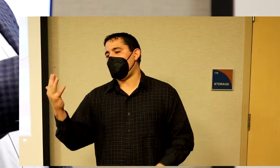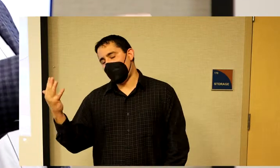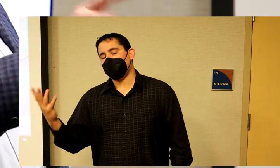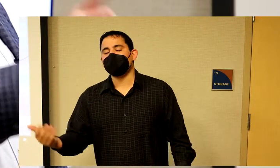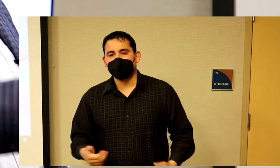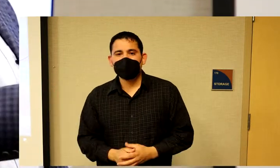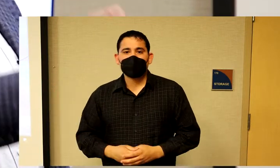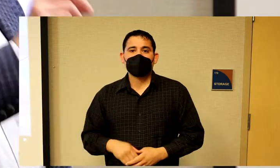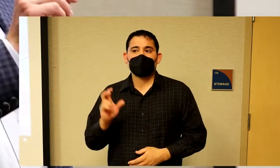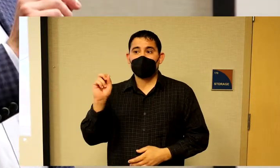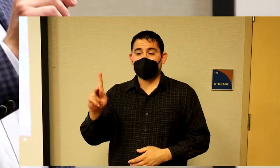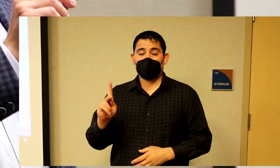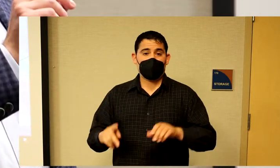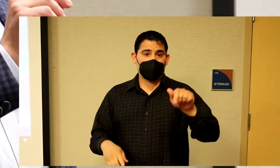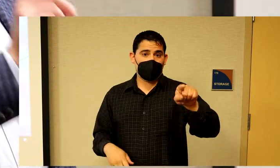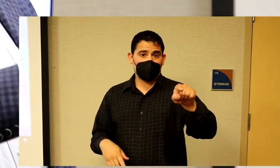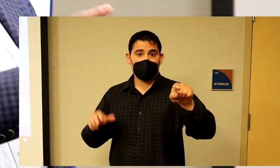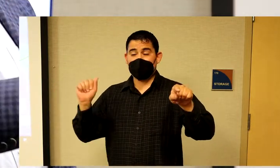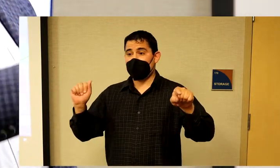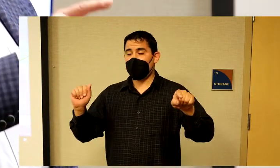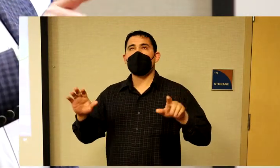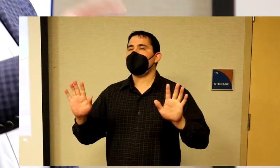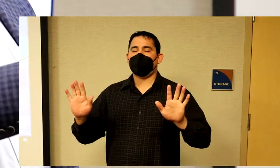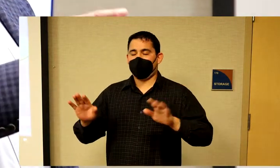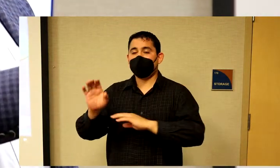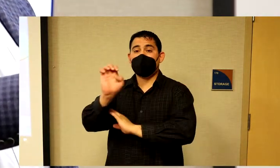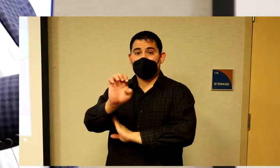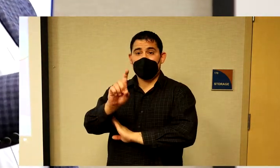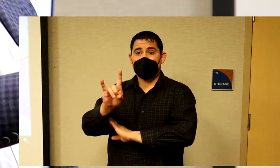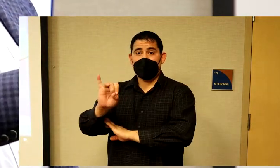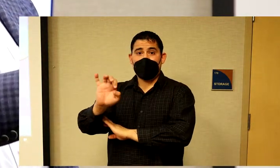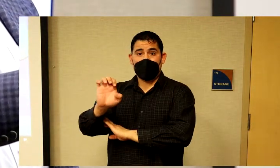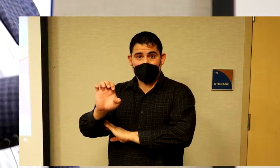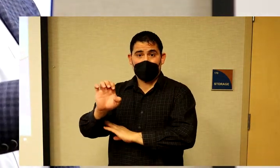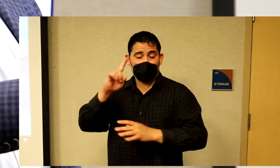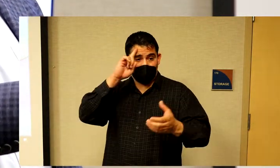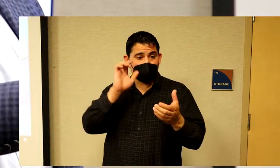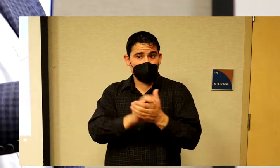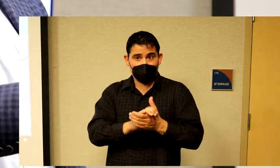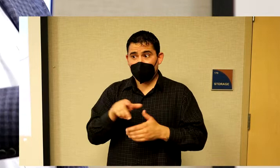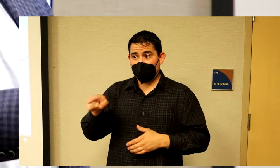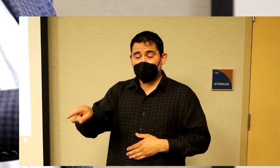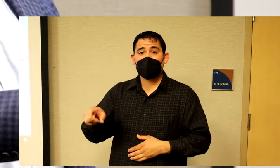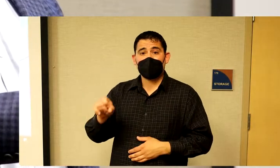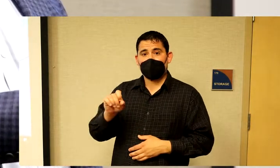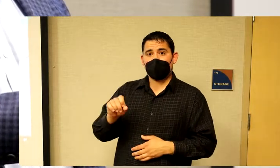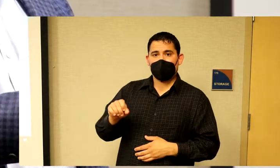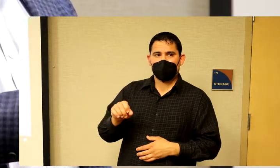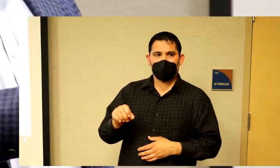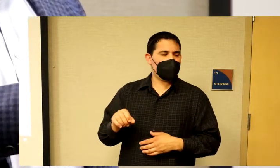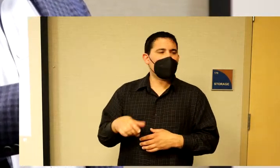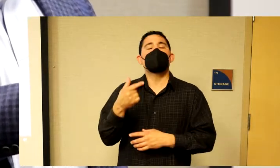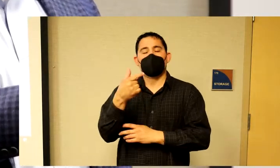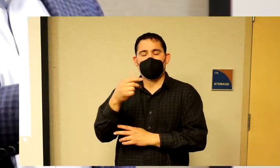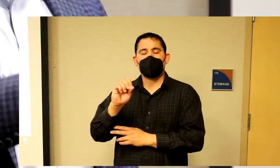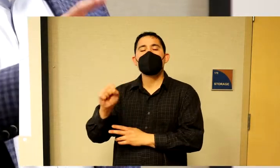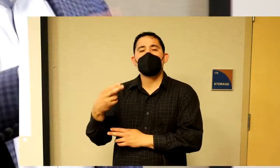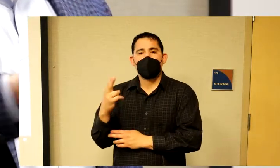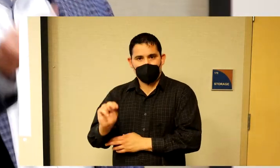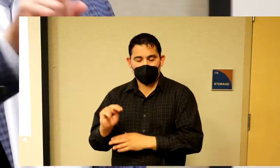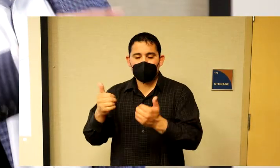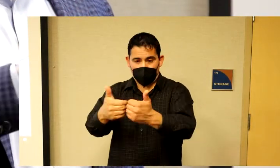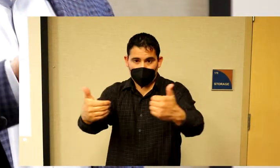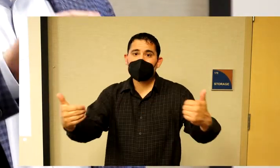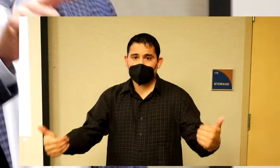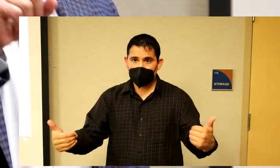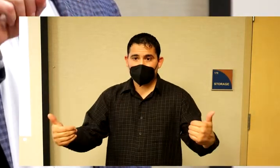Eddie believes that Goshen is split in your public submission number 2. So he thinks it's a